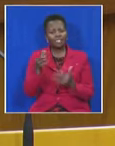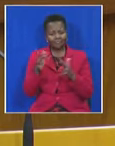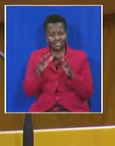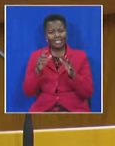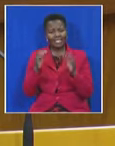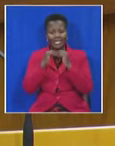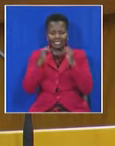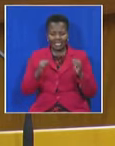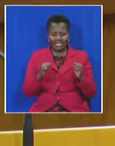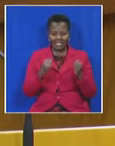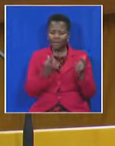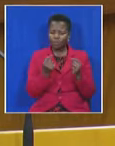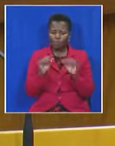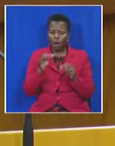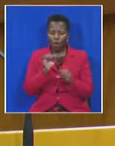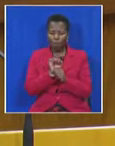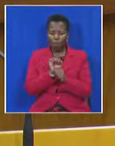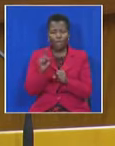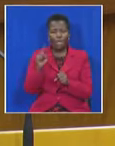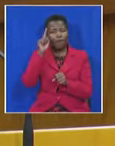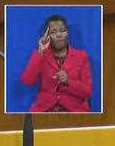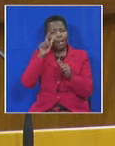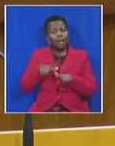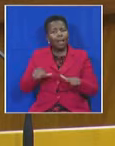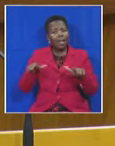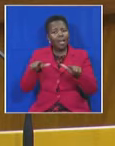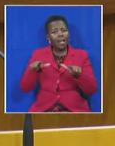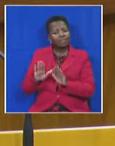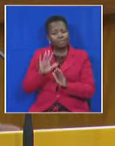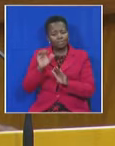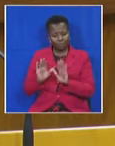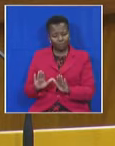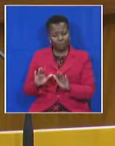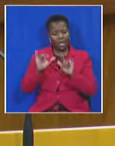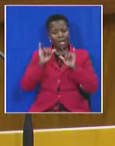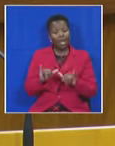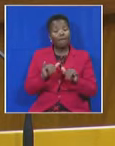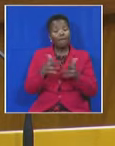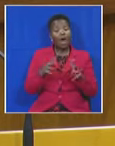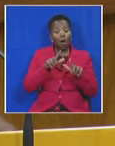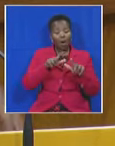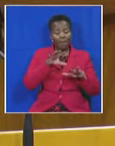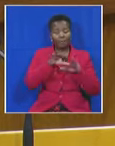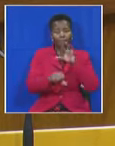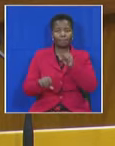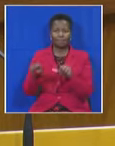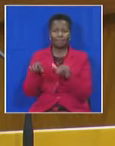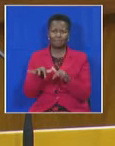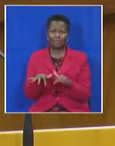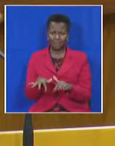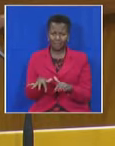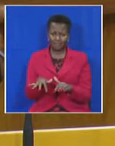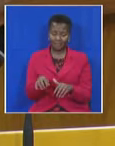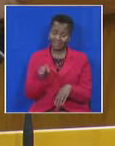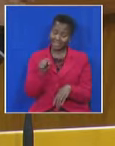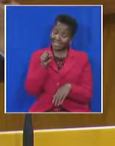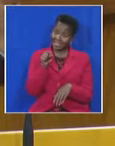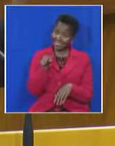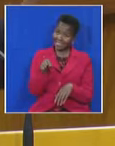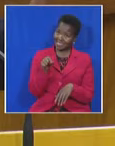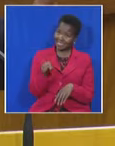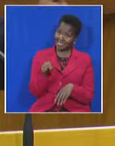systematically in native life in South Africa, of how Africans were dispossessed. And that